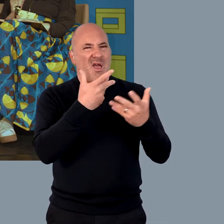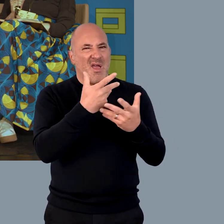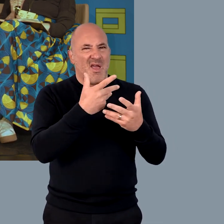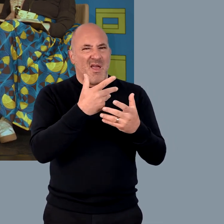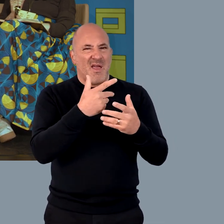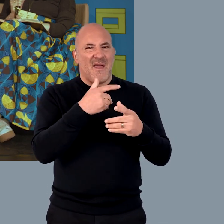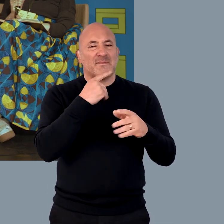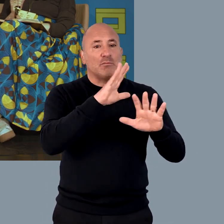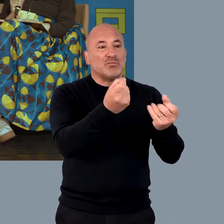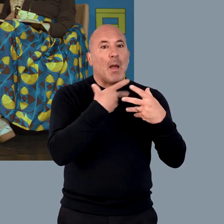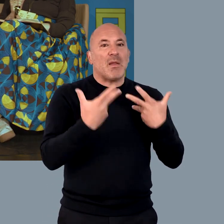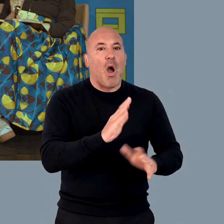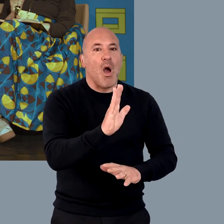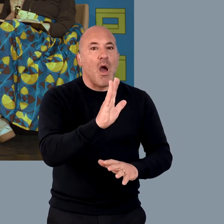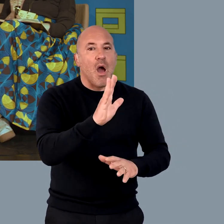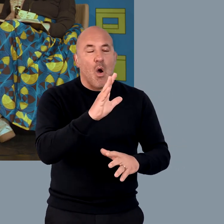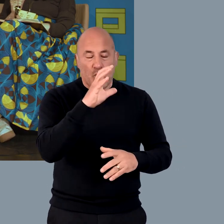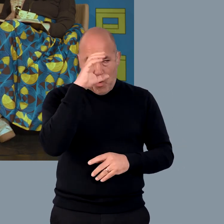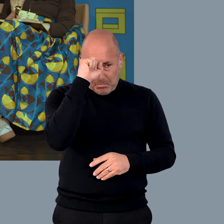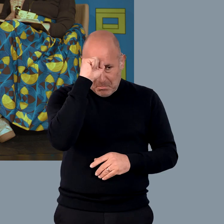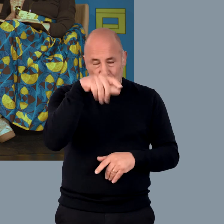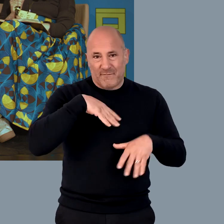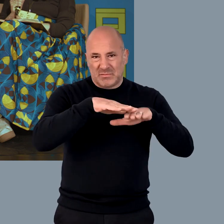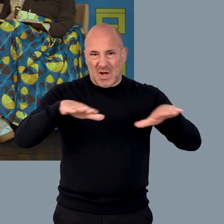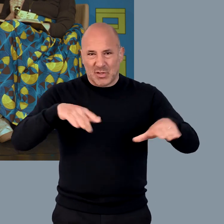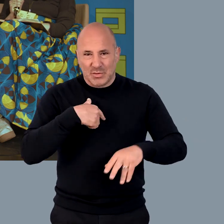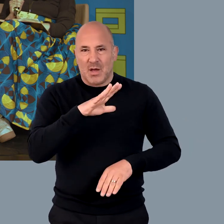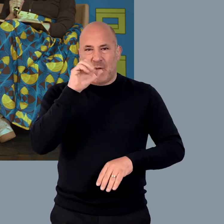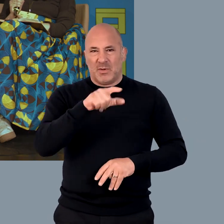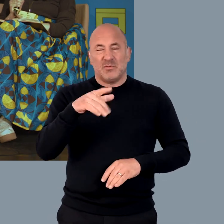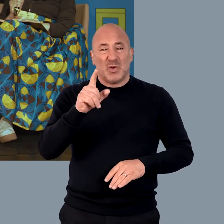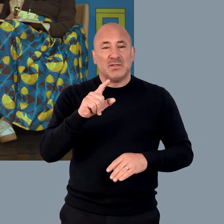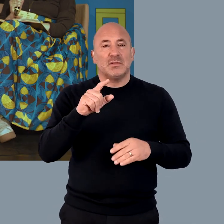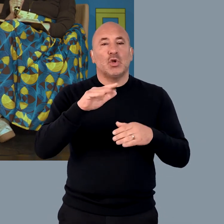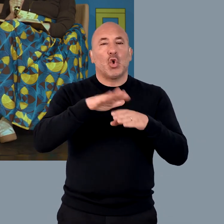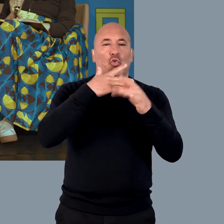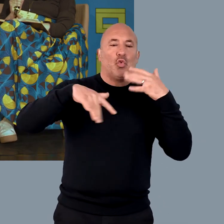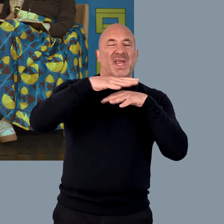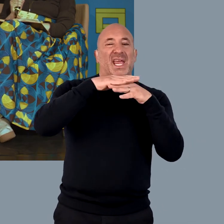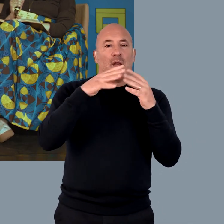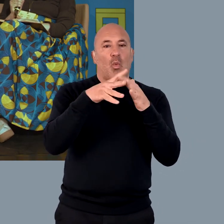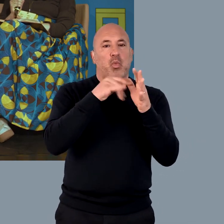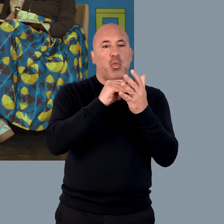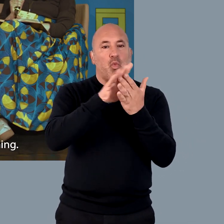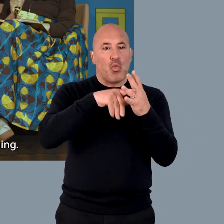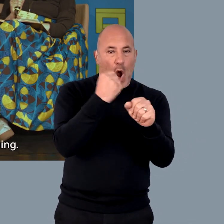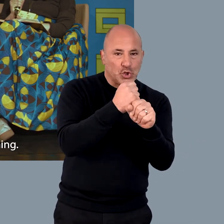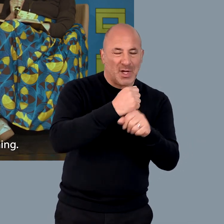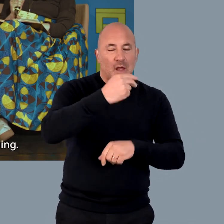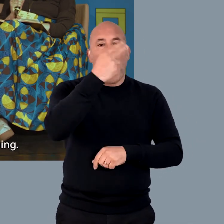that I had mentioned to Willow earlier. And she said, don't tell me this now, remember it for the stage. So I'm remembering, which is we're talking